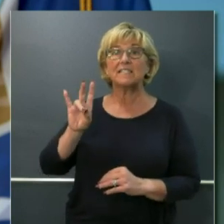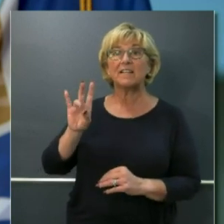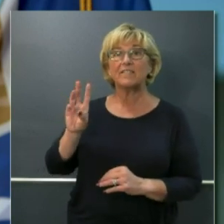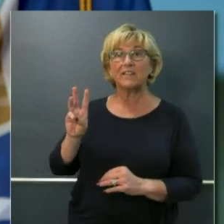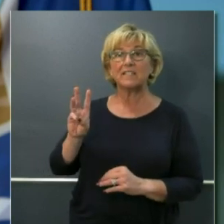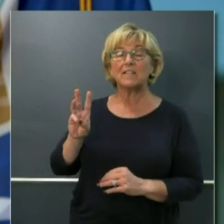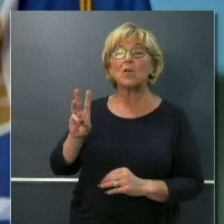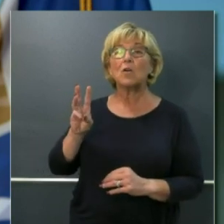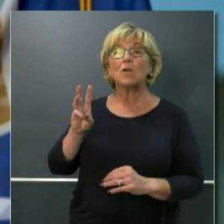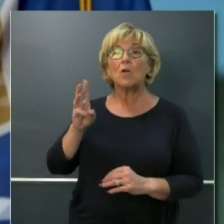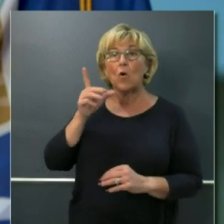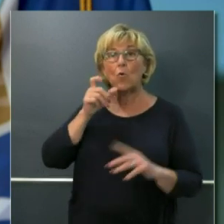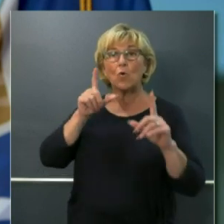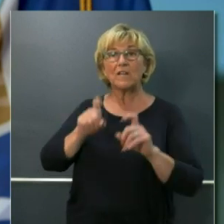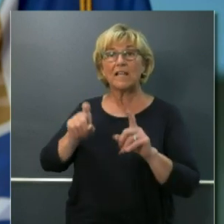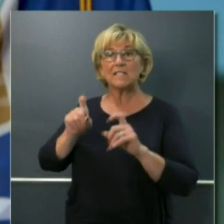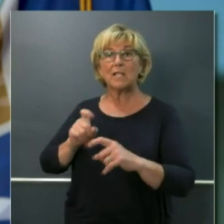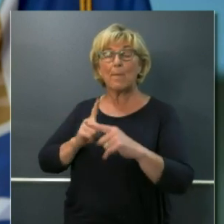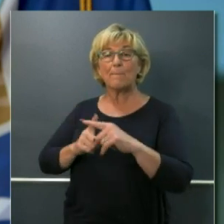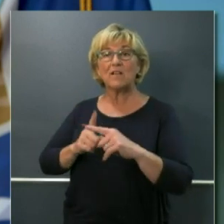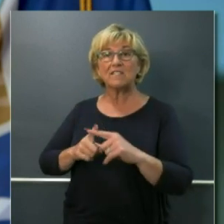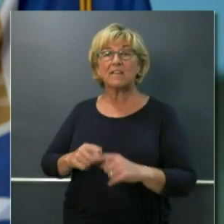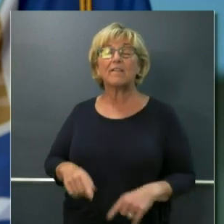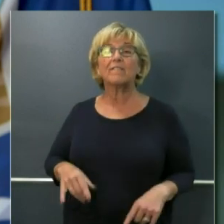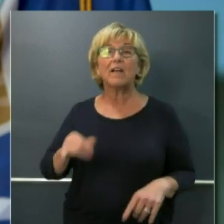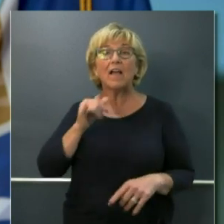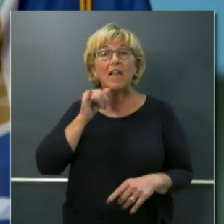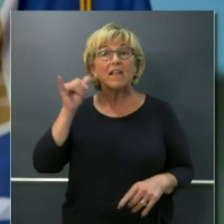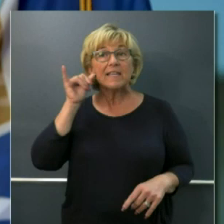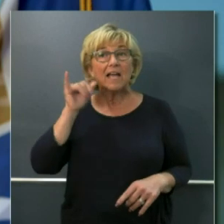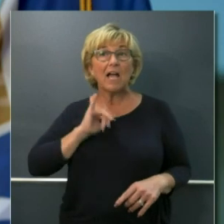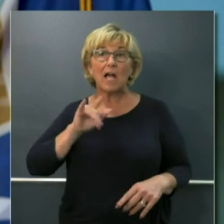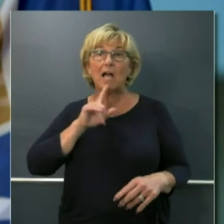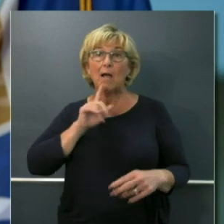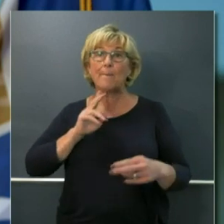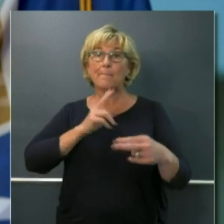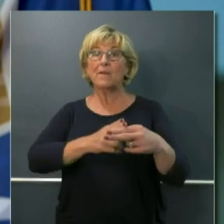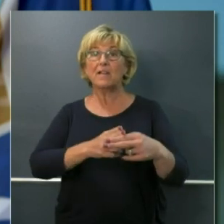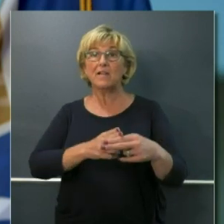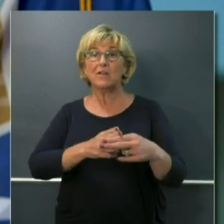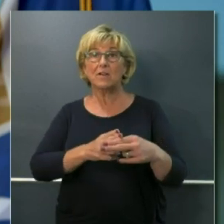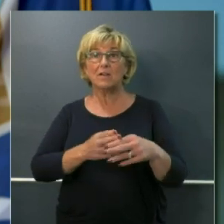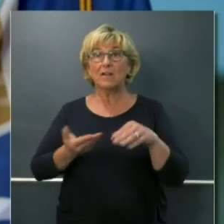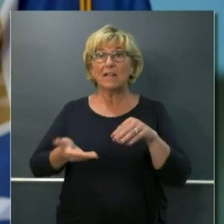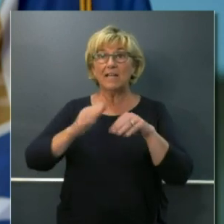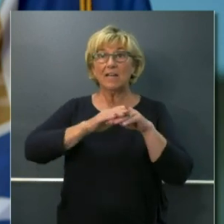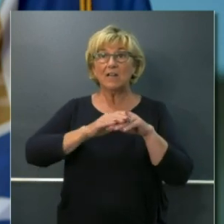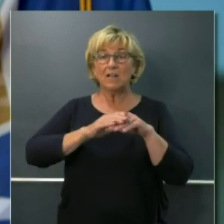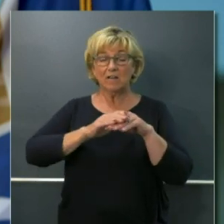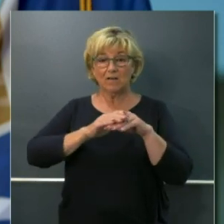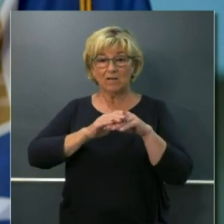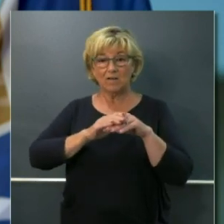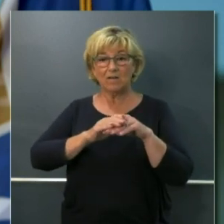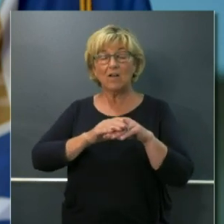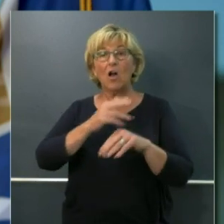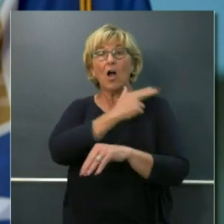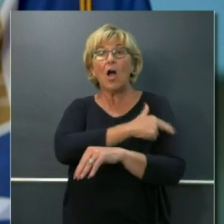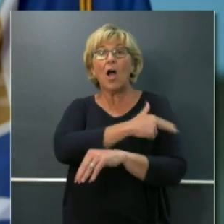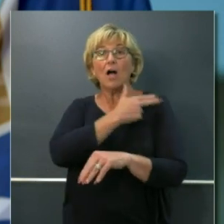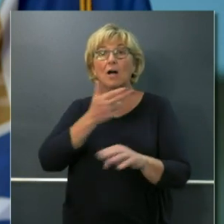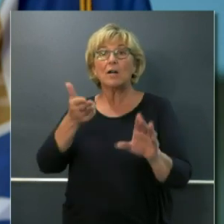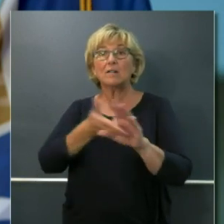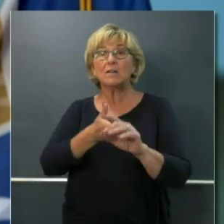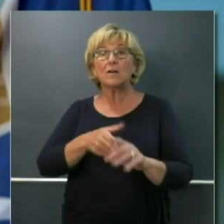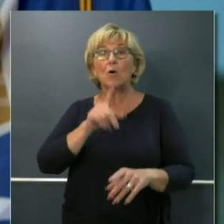1,576 individuals that have tested positive. Yesterday, I mentioned that there was an increase in the hospitalization rate